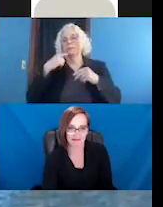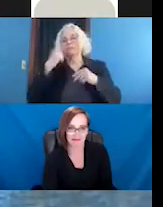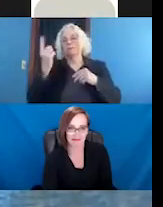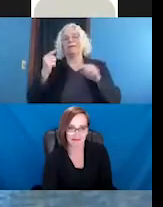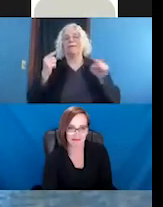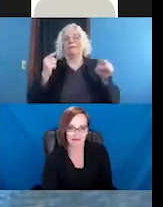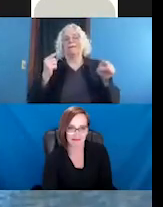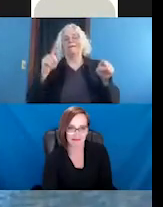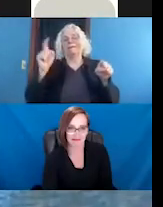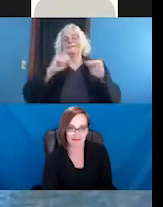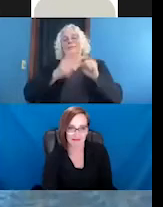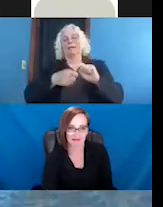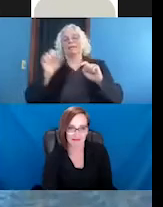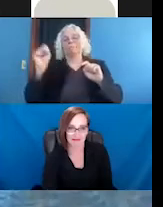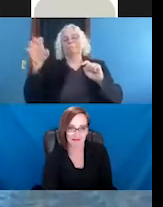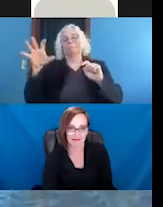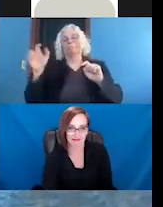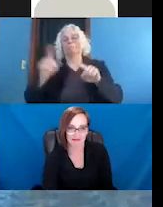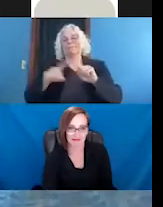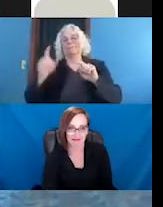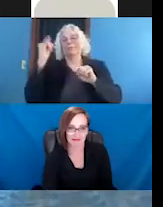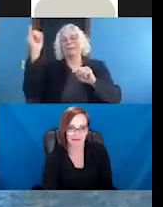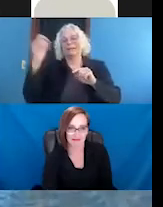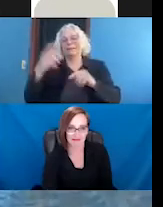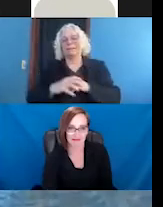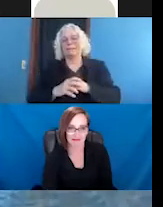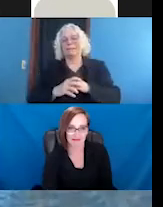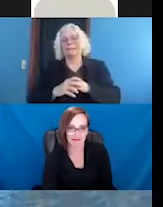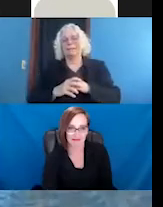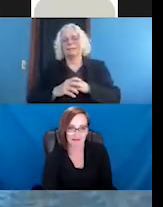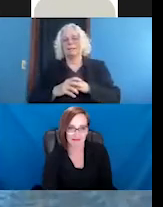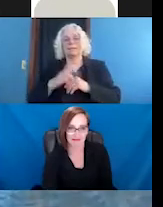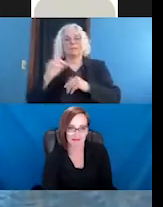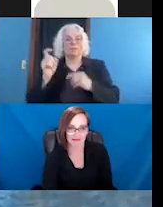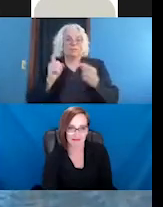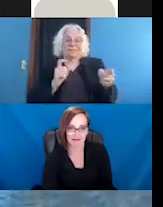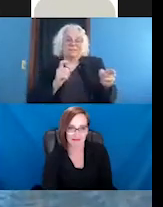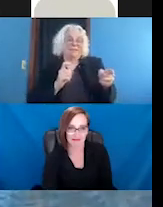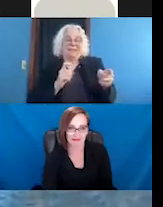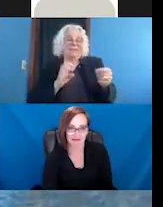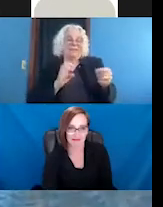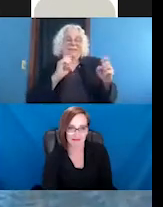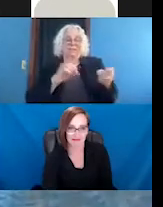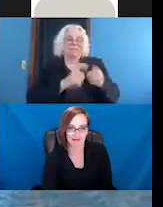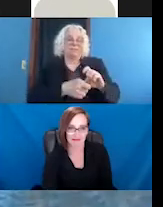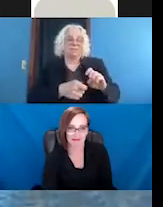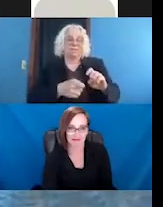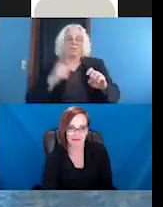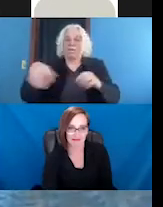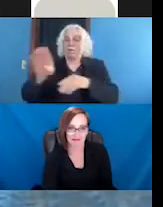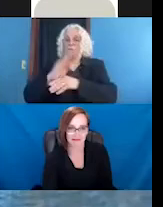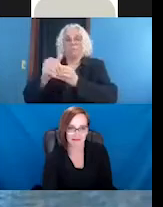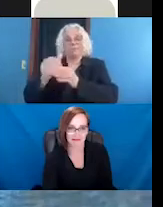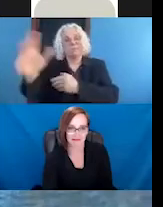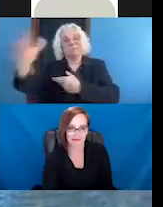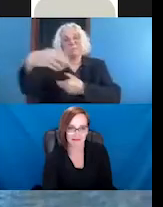transforming the education system. And we need to find ways to get that done, and we need our business leaders on board to make that happen.